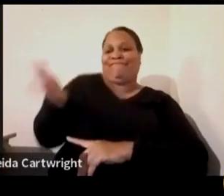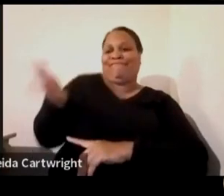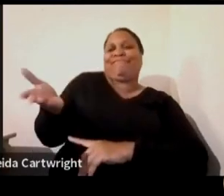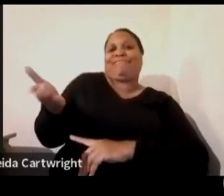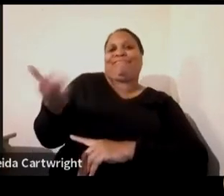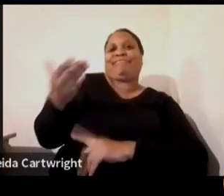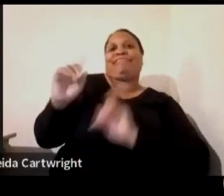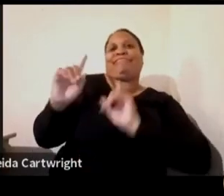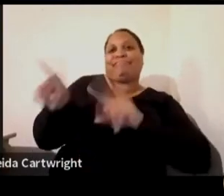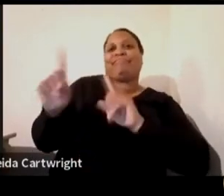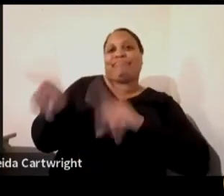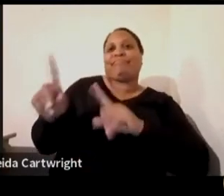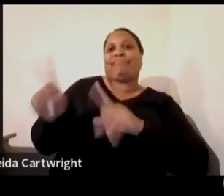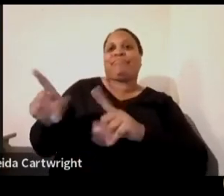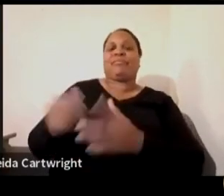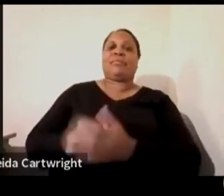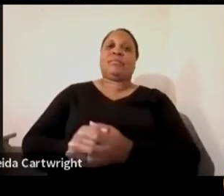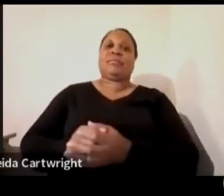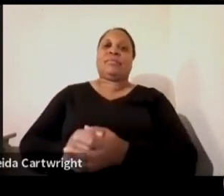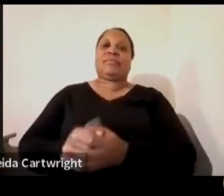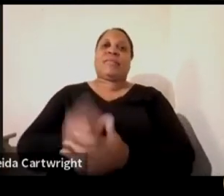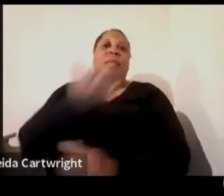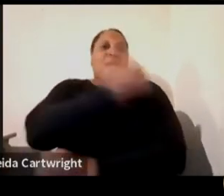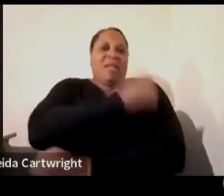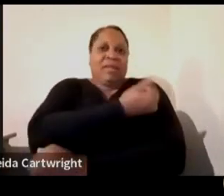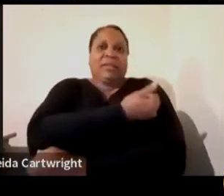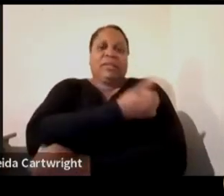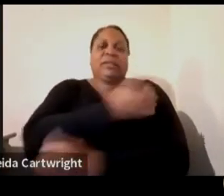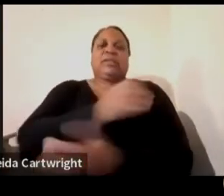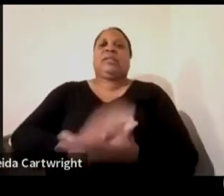be able to answer your questions about the vaccine.